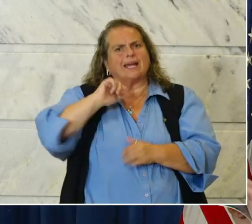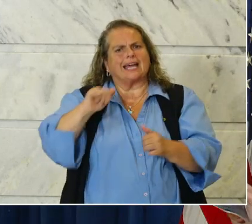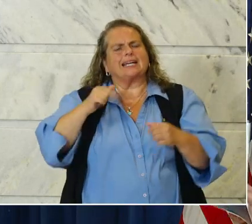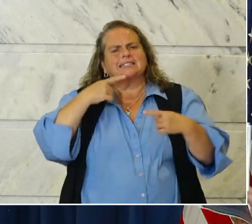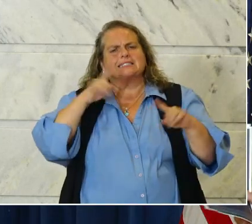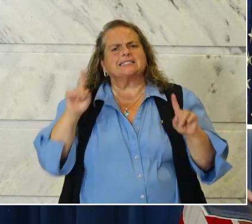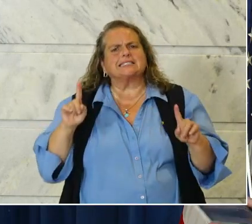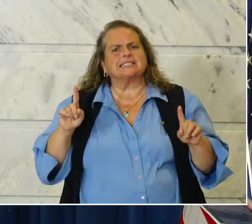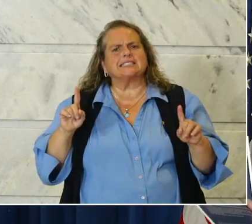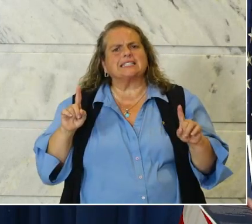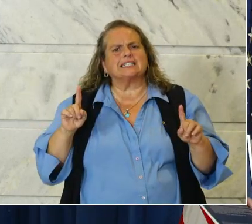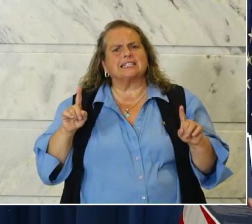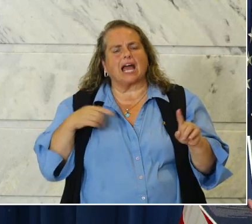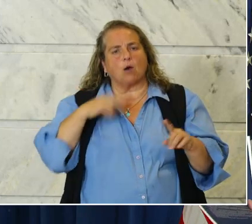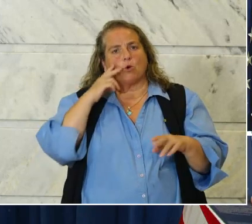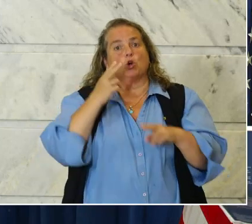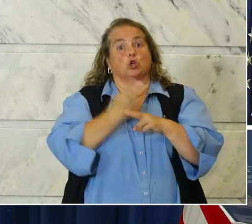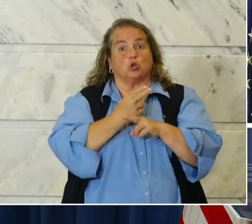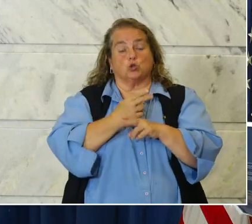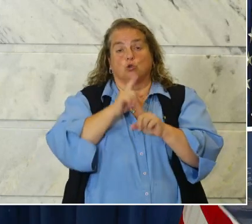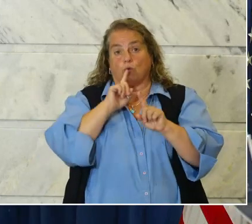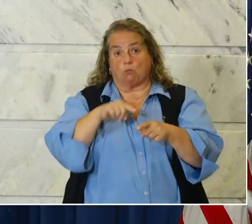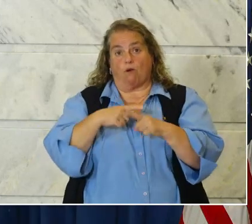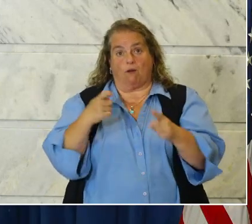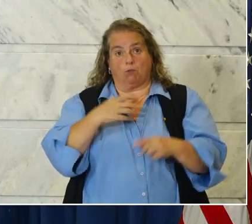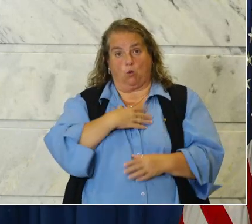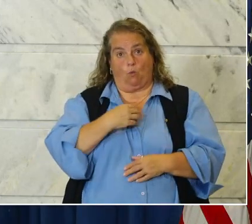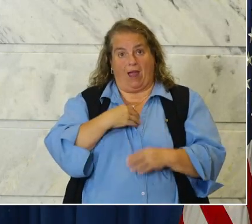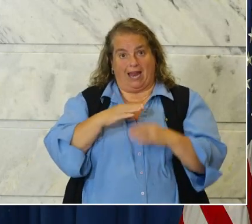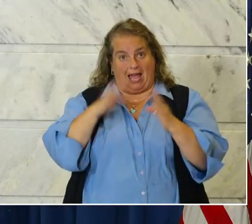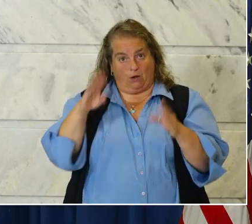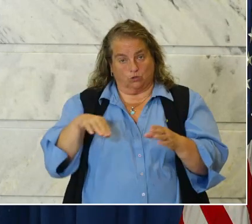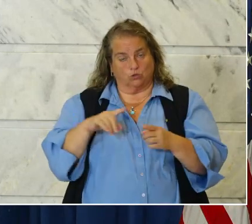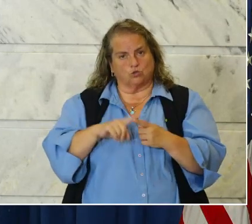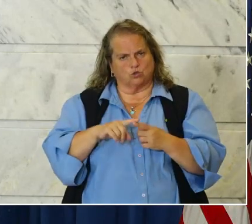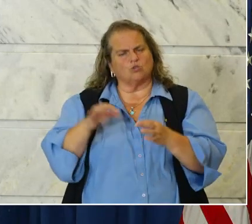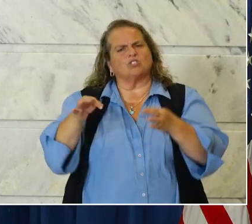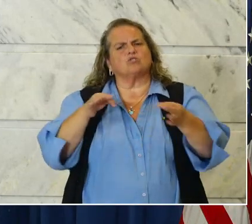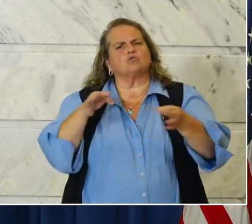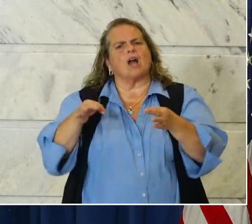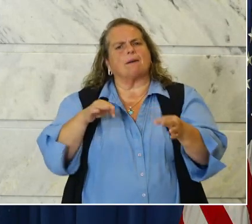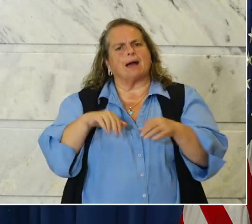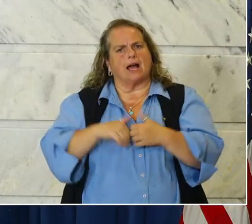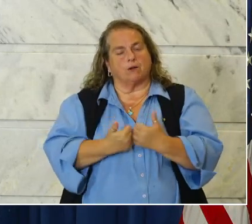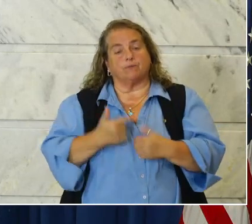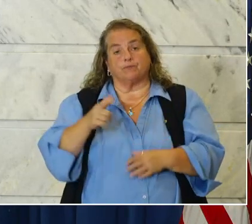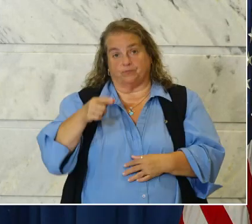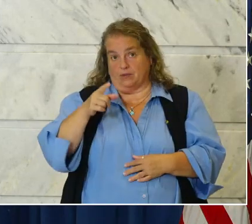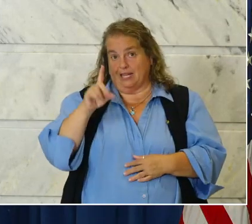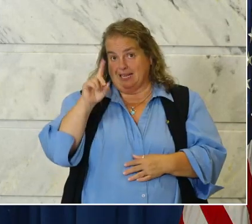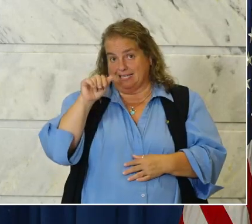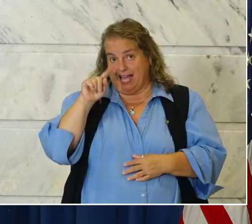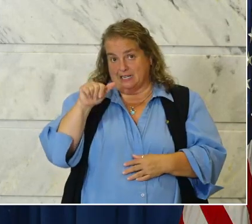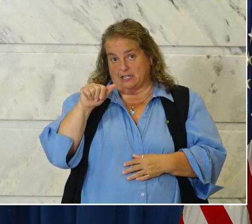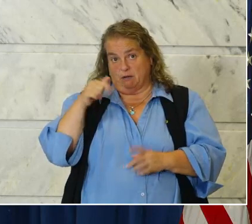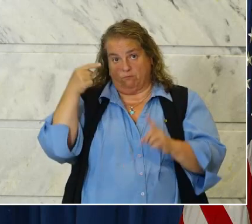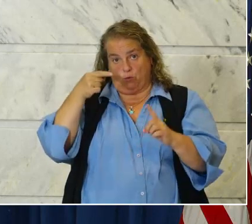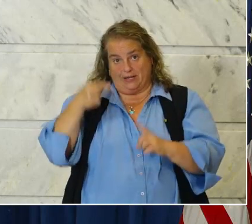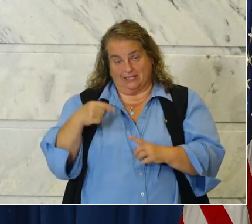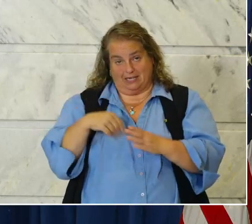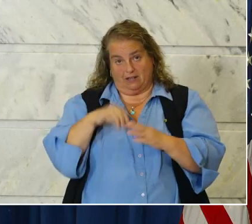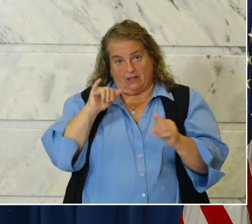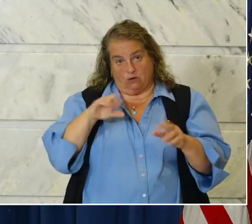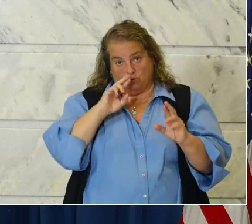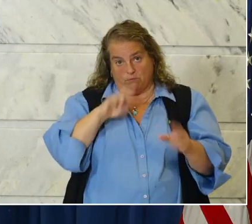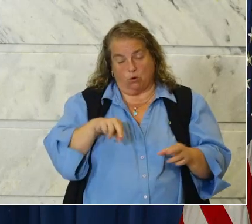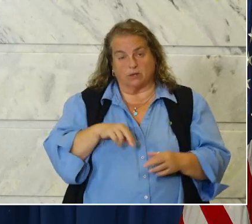going to use the report from the White House here to kind of describe how we've succeeded. So there are a number of data points in this report,